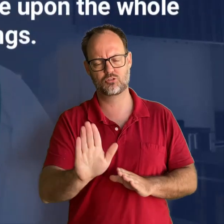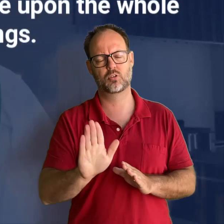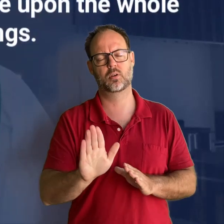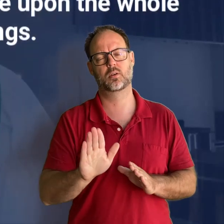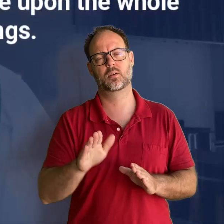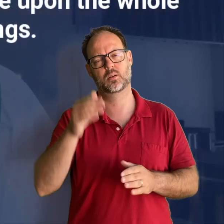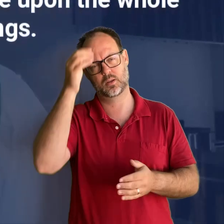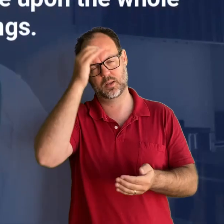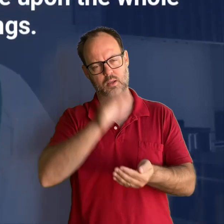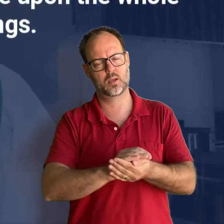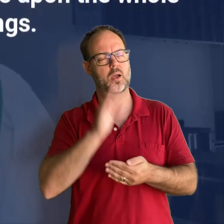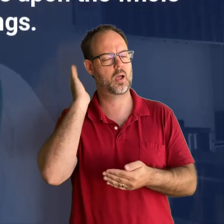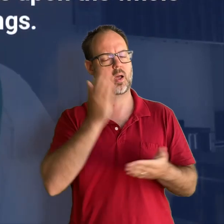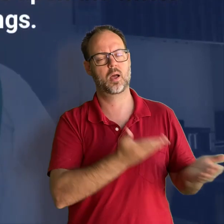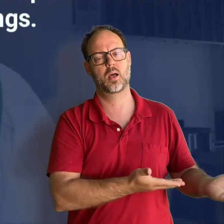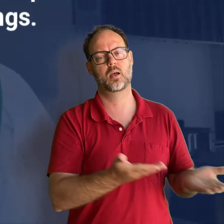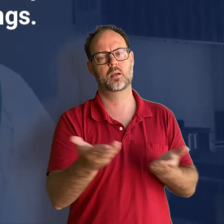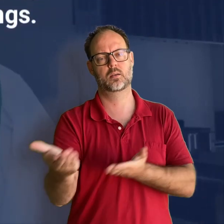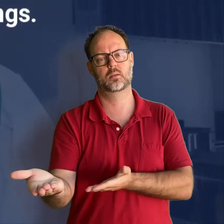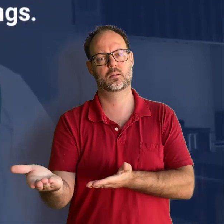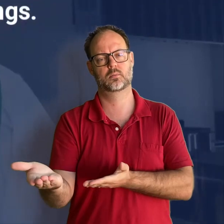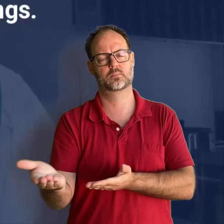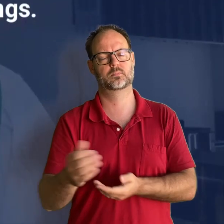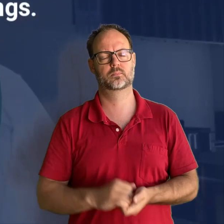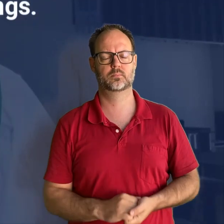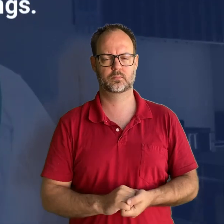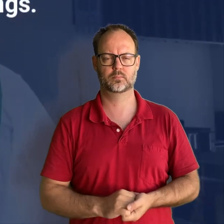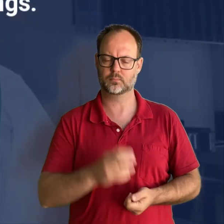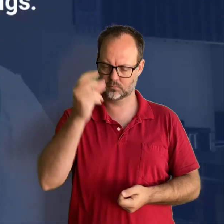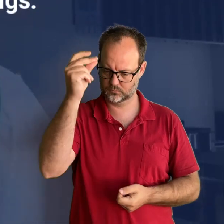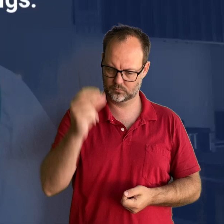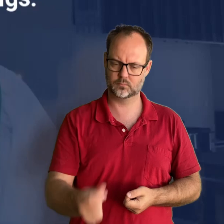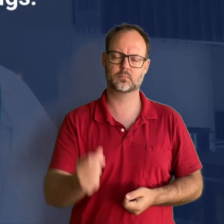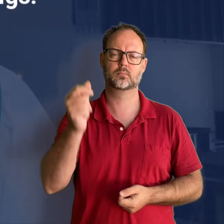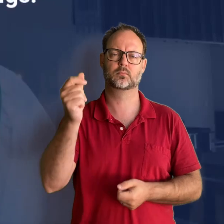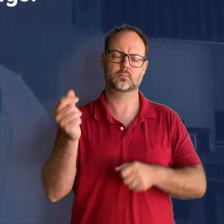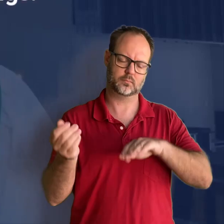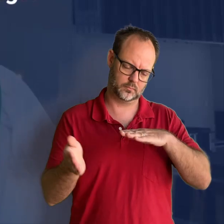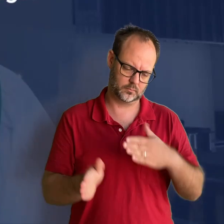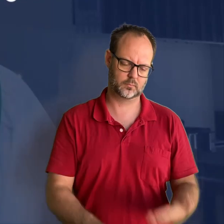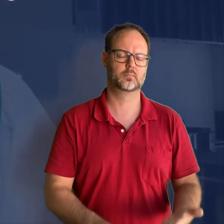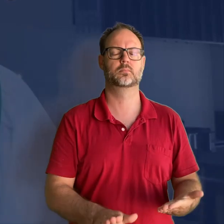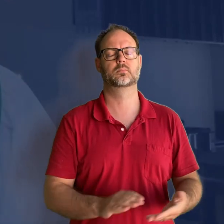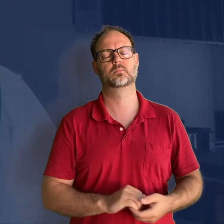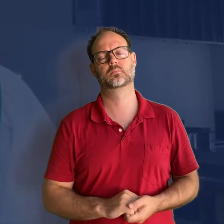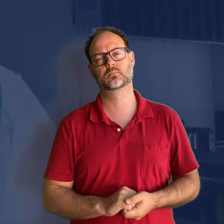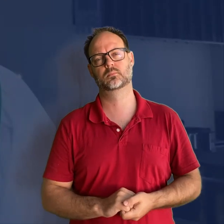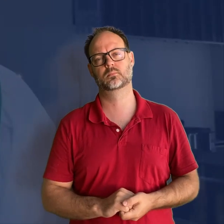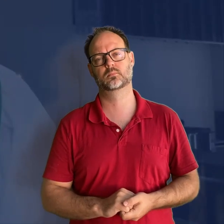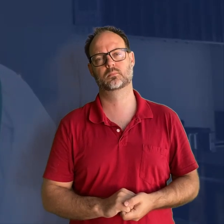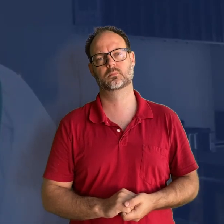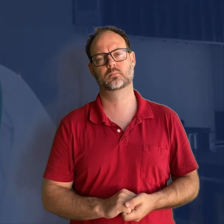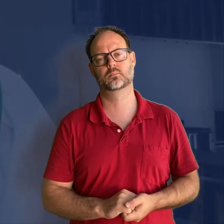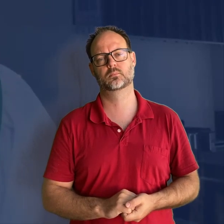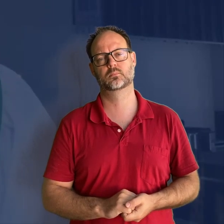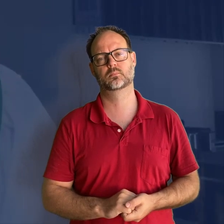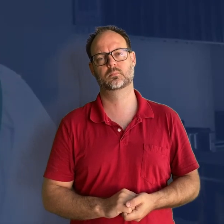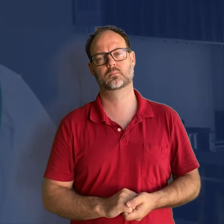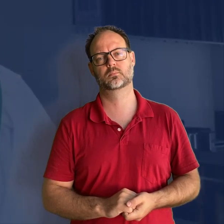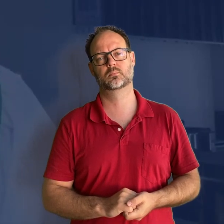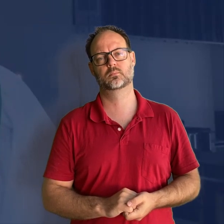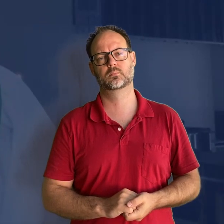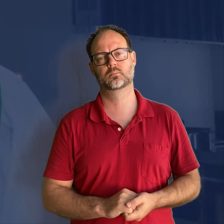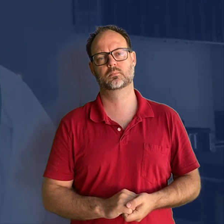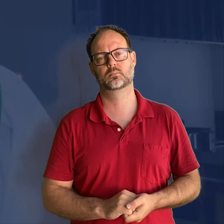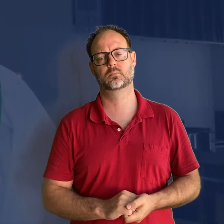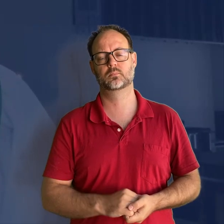door, and they will carry you out. Immediately she fell down at his feet and breathed her